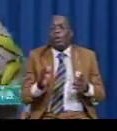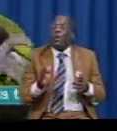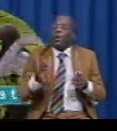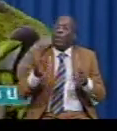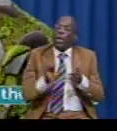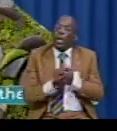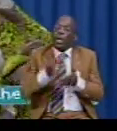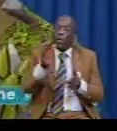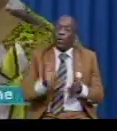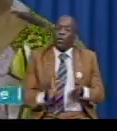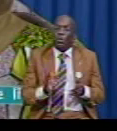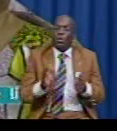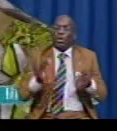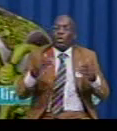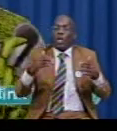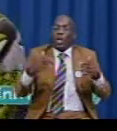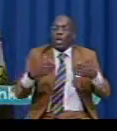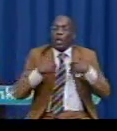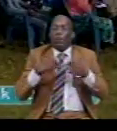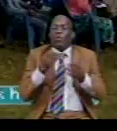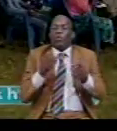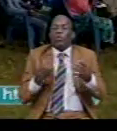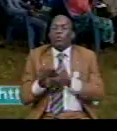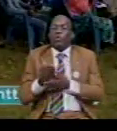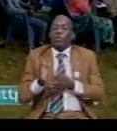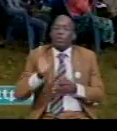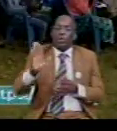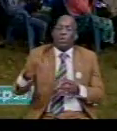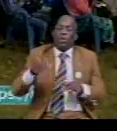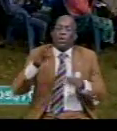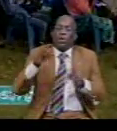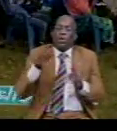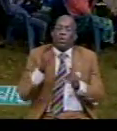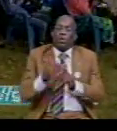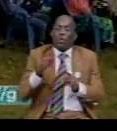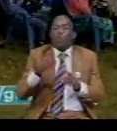to bi put your hand together for Jesus.